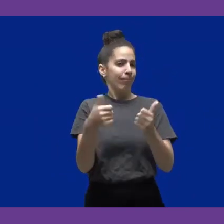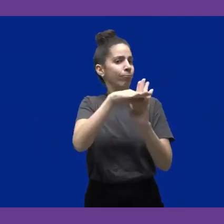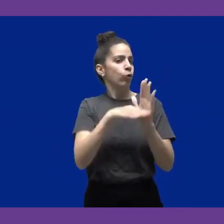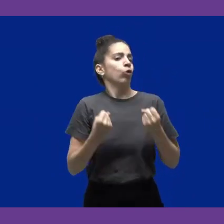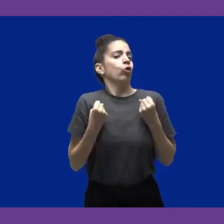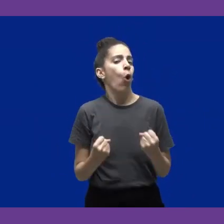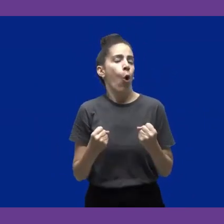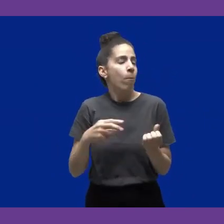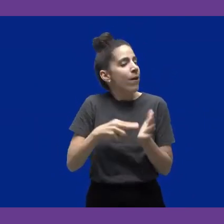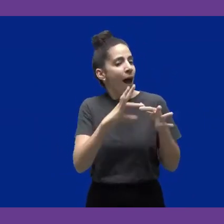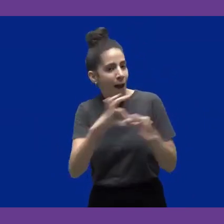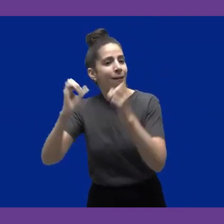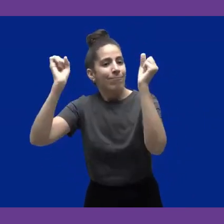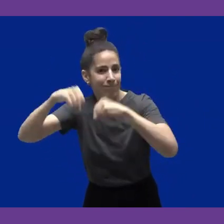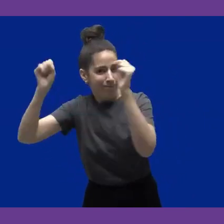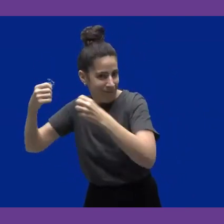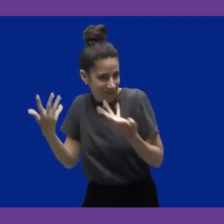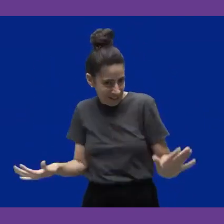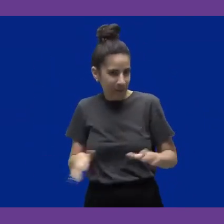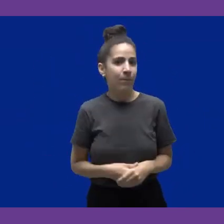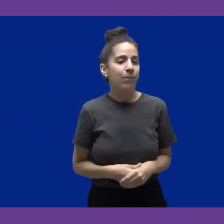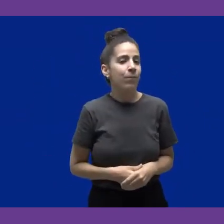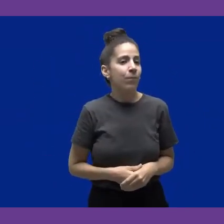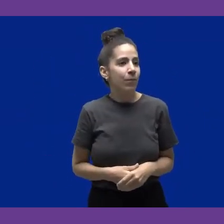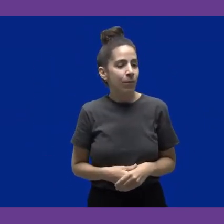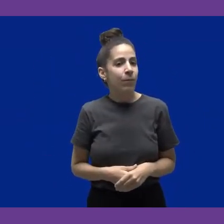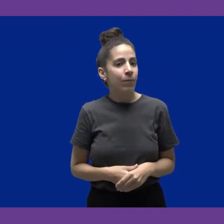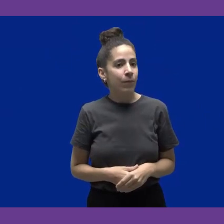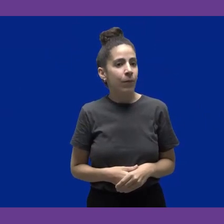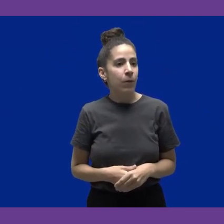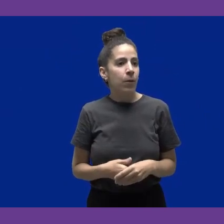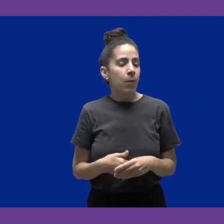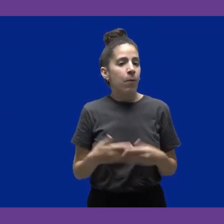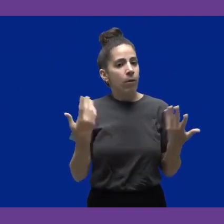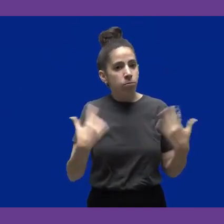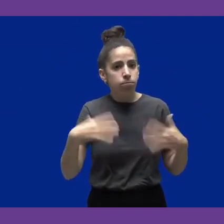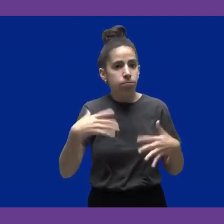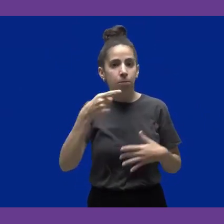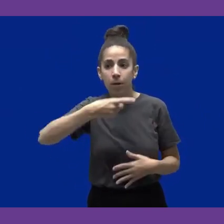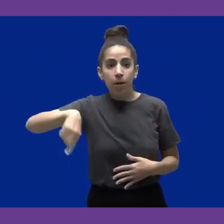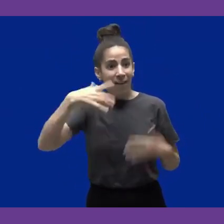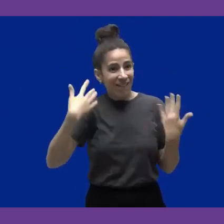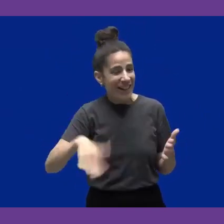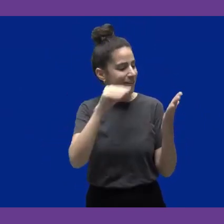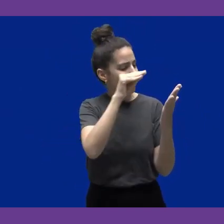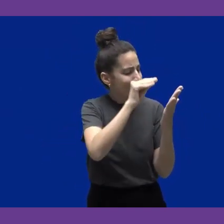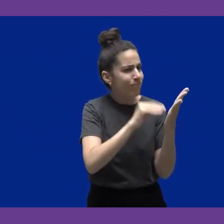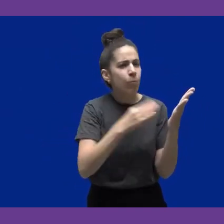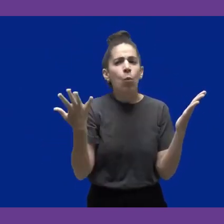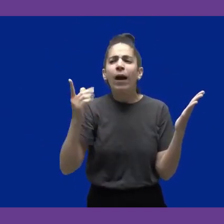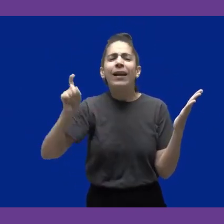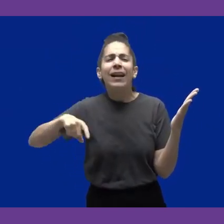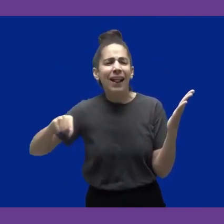is fulfilling the needs and it has the consensus of all these relevant stakeholders